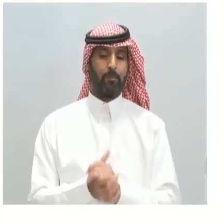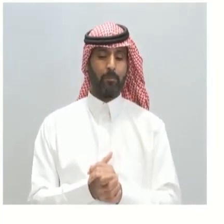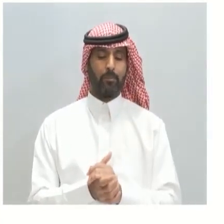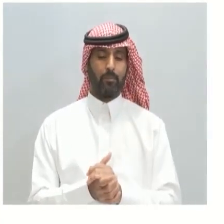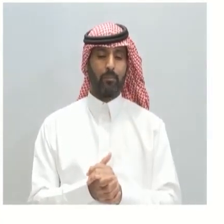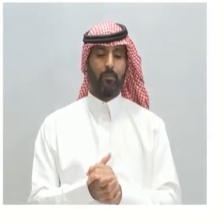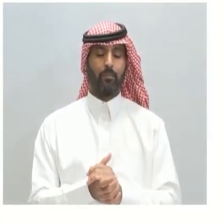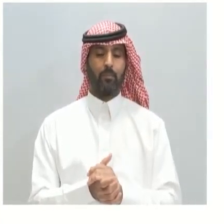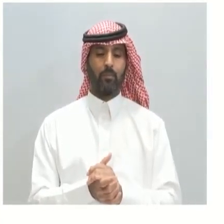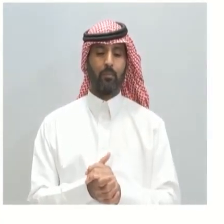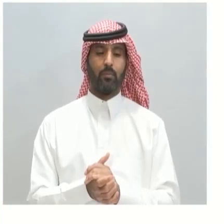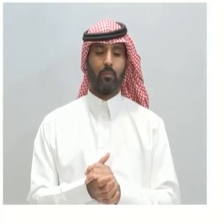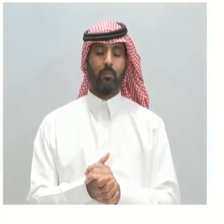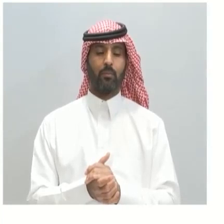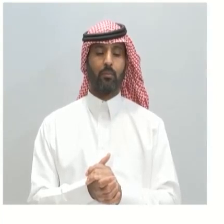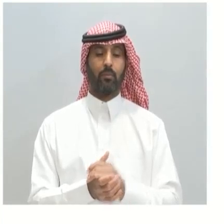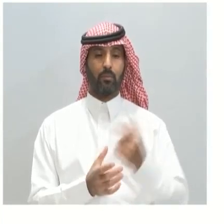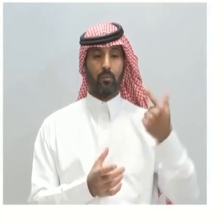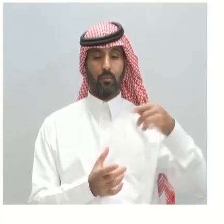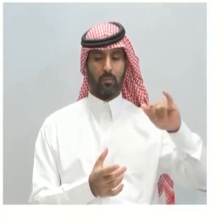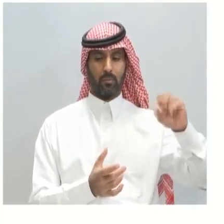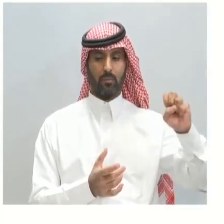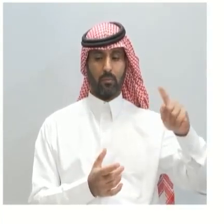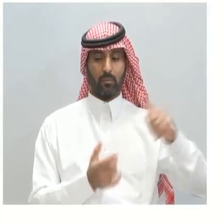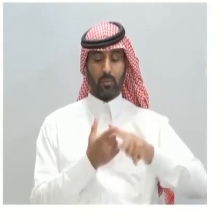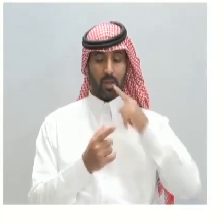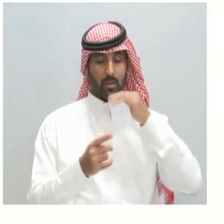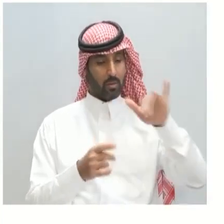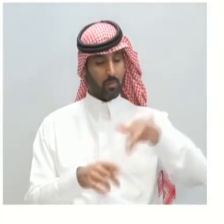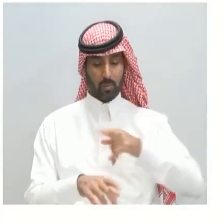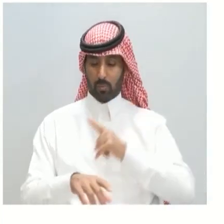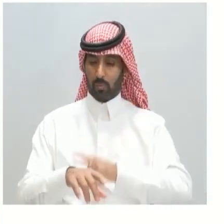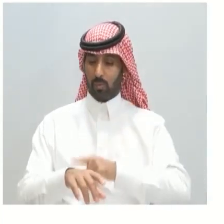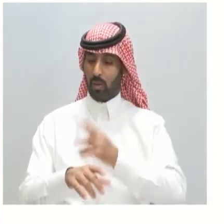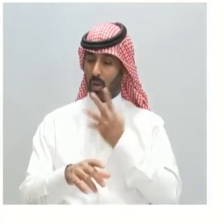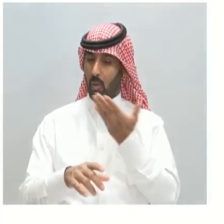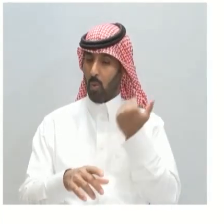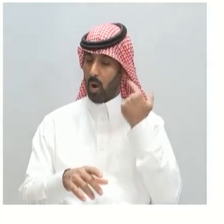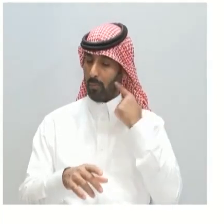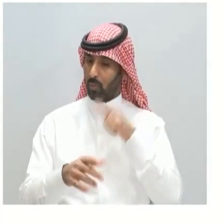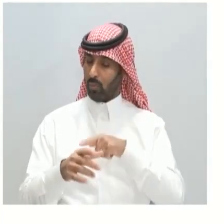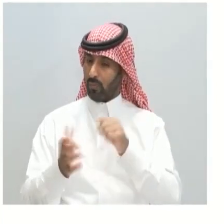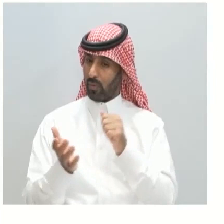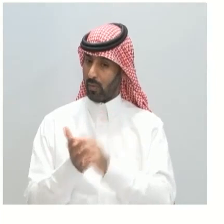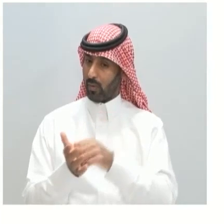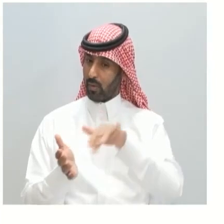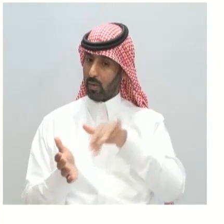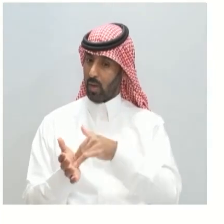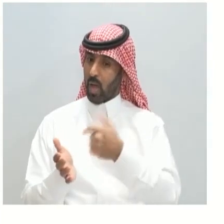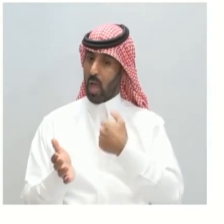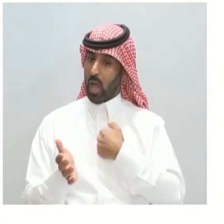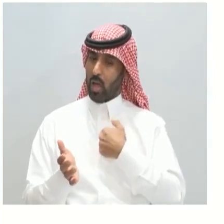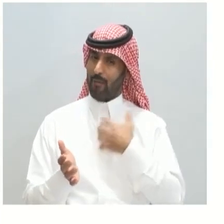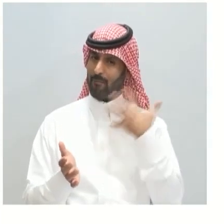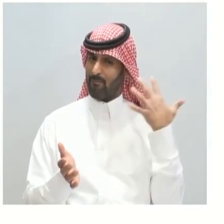here. Giselle was supposed to be home an hour ago. I'm what?